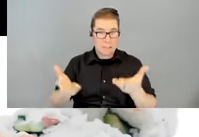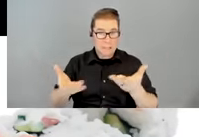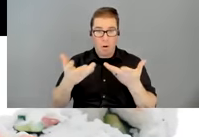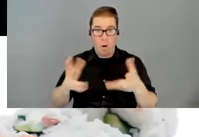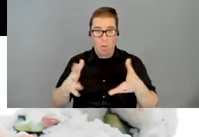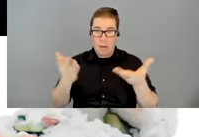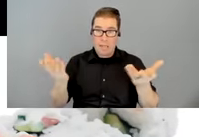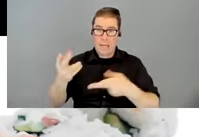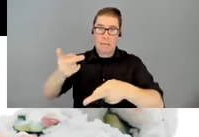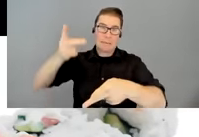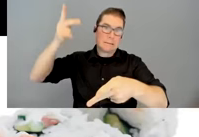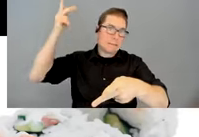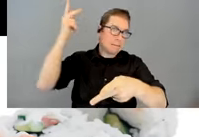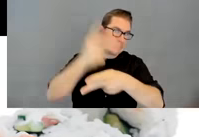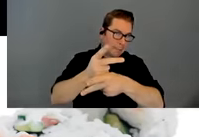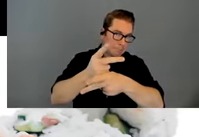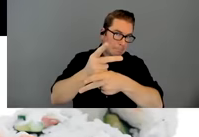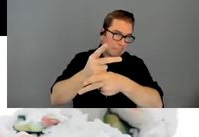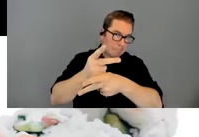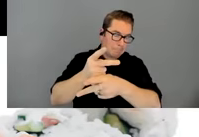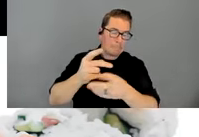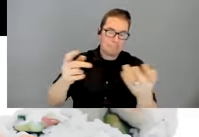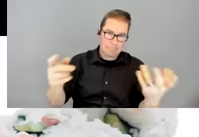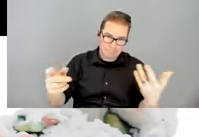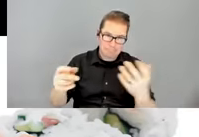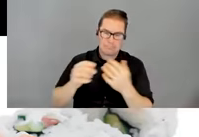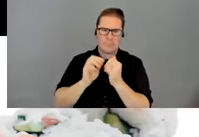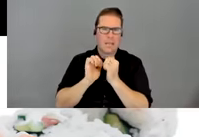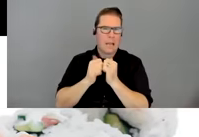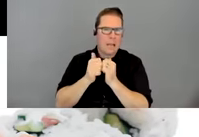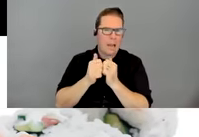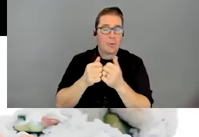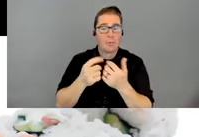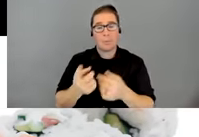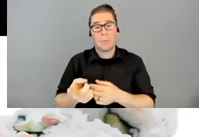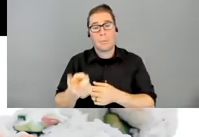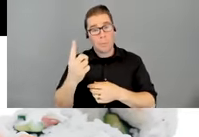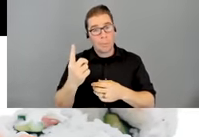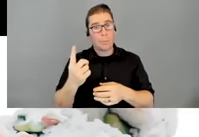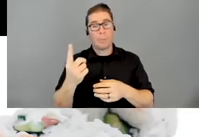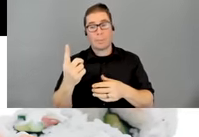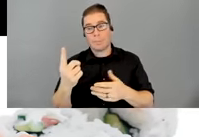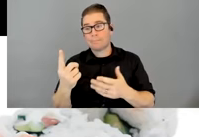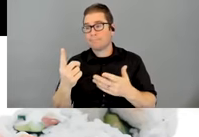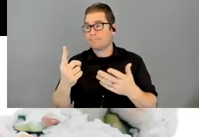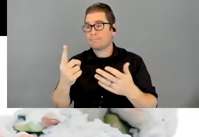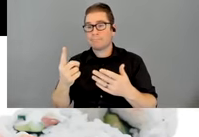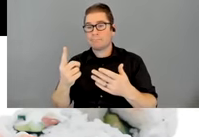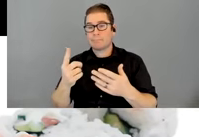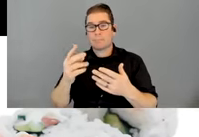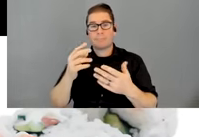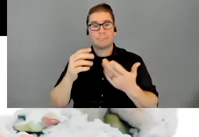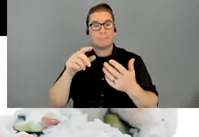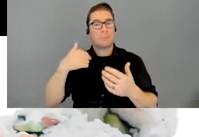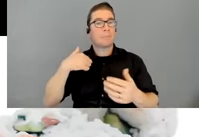And I think one way that we do that is to create that proper inviting, engaging environment for